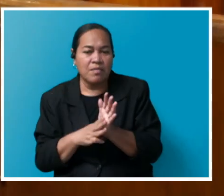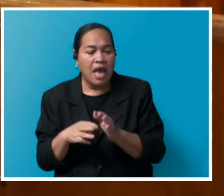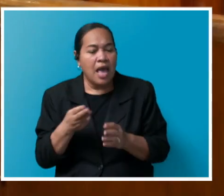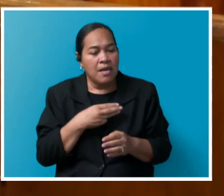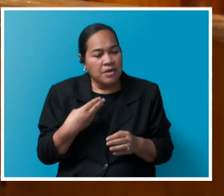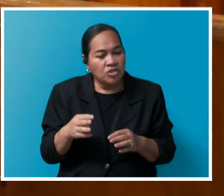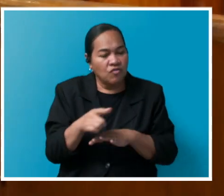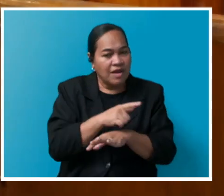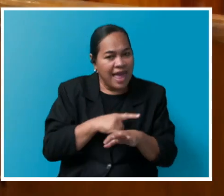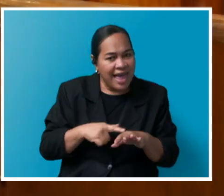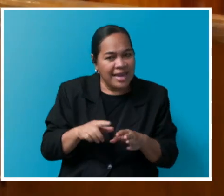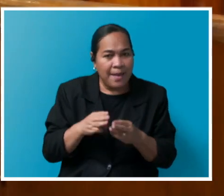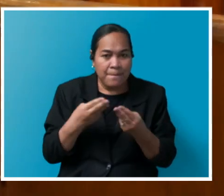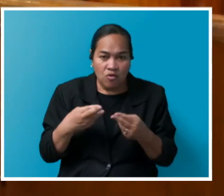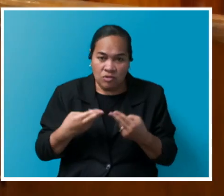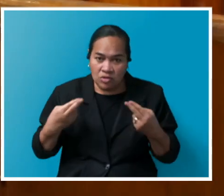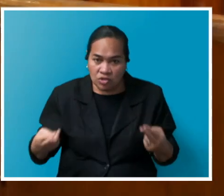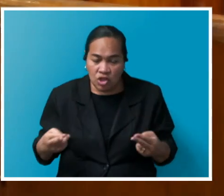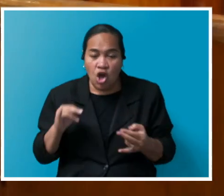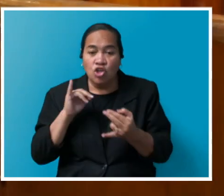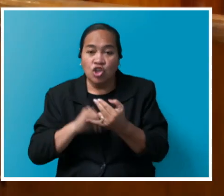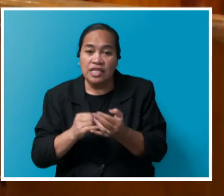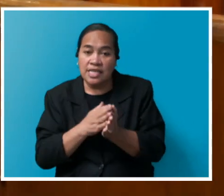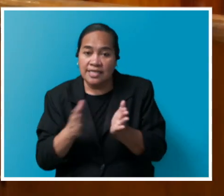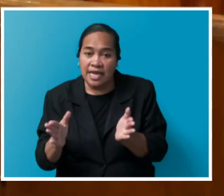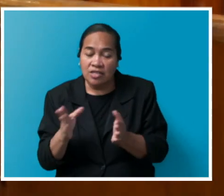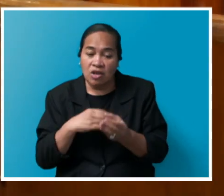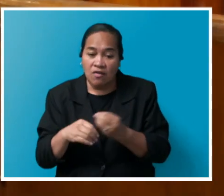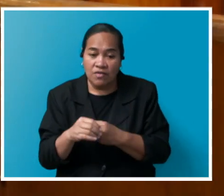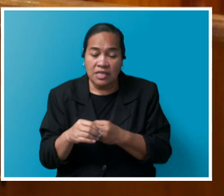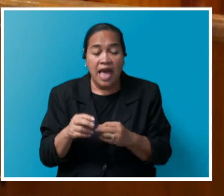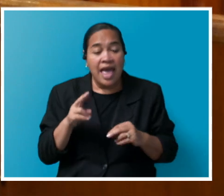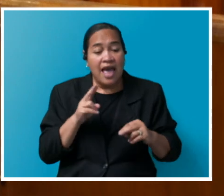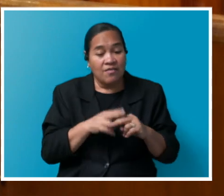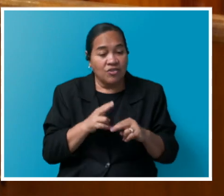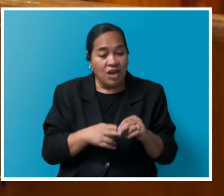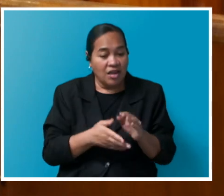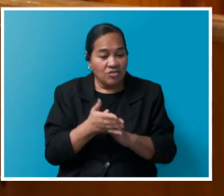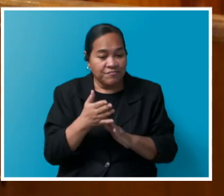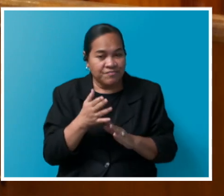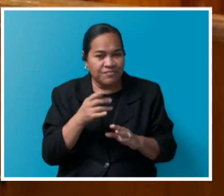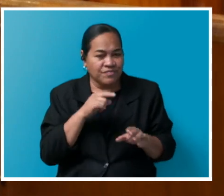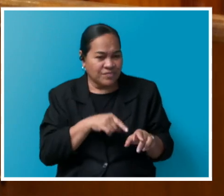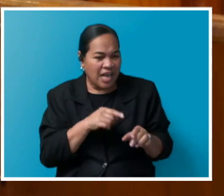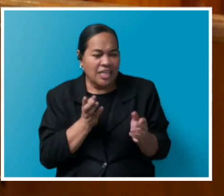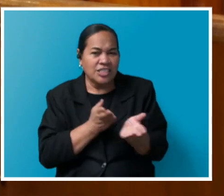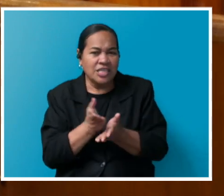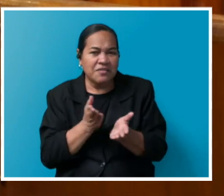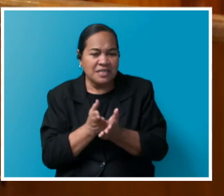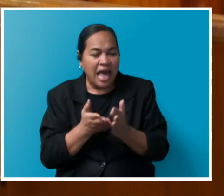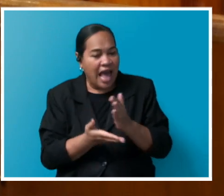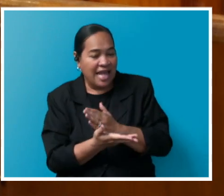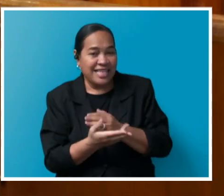Mineral Resources, Solicitor General's Office, and Fiji's Hydrographic Services under the Republic of Fiji